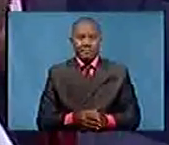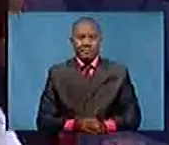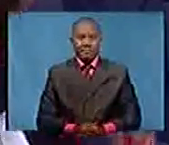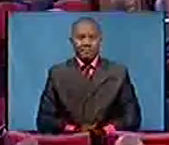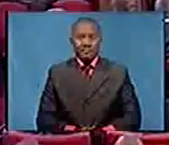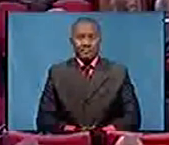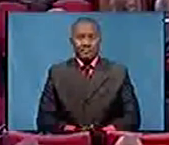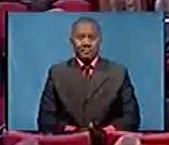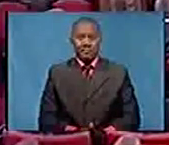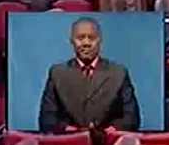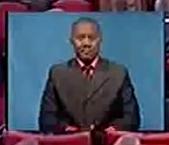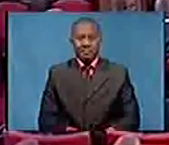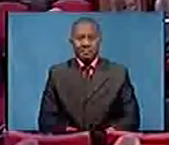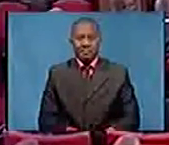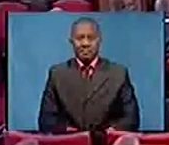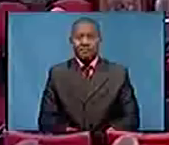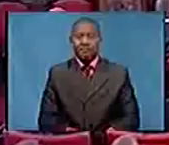See, that's